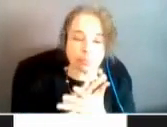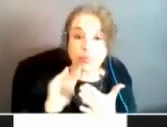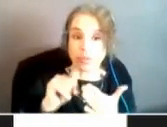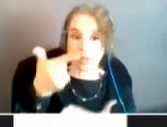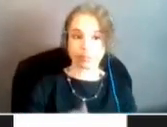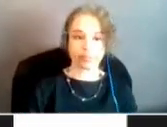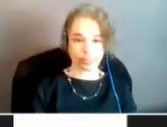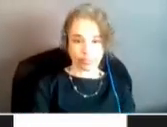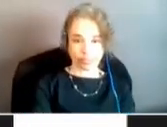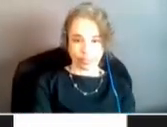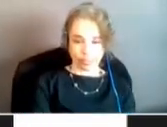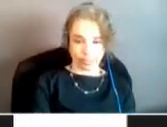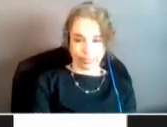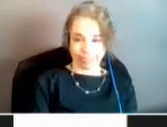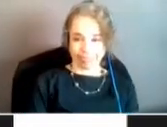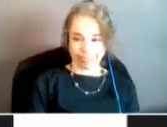slide.